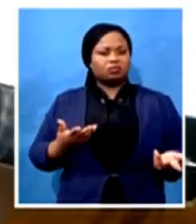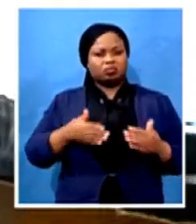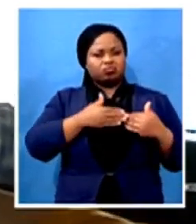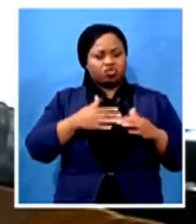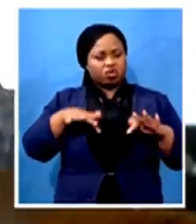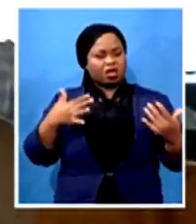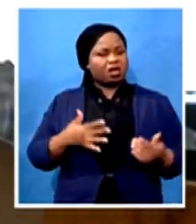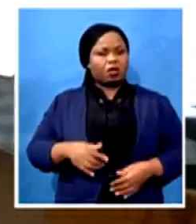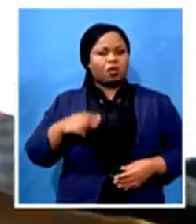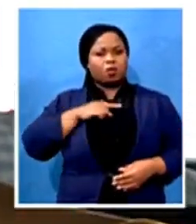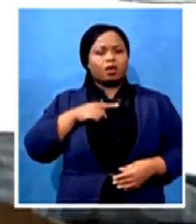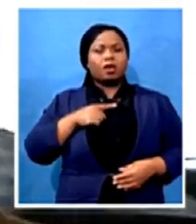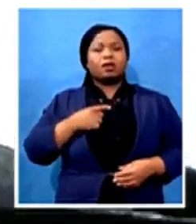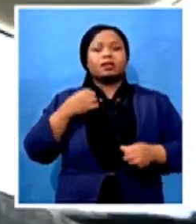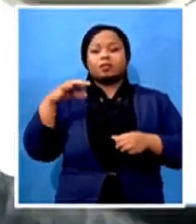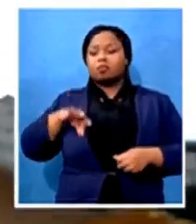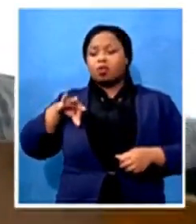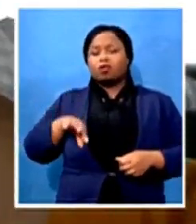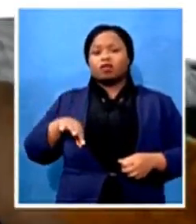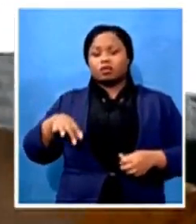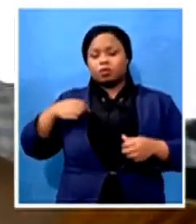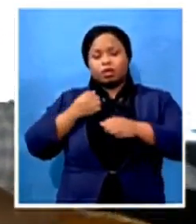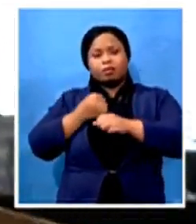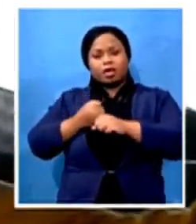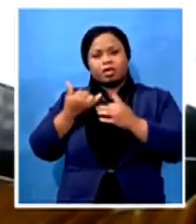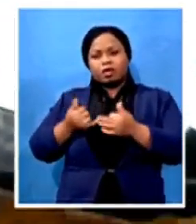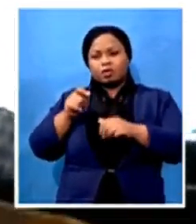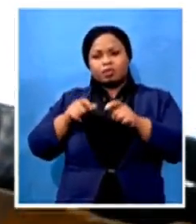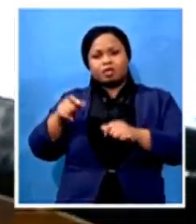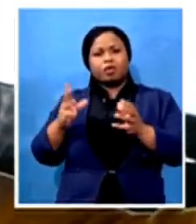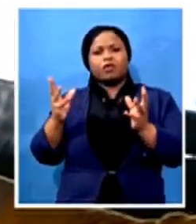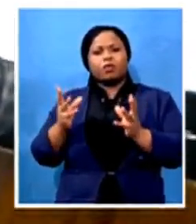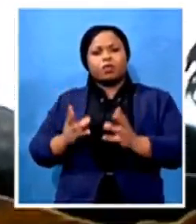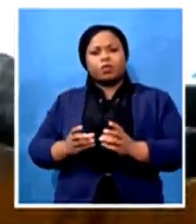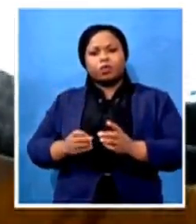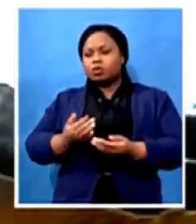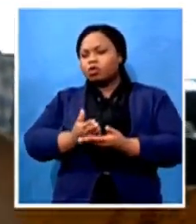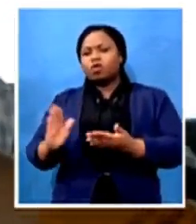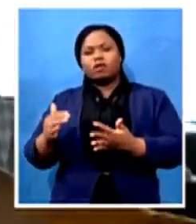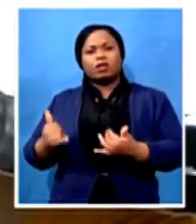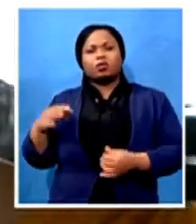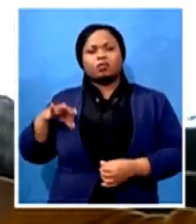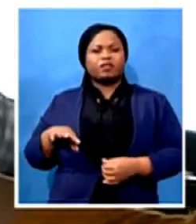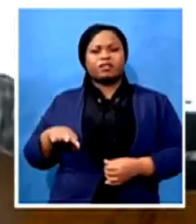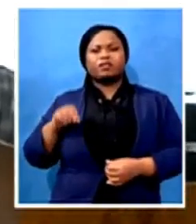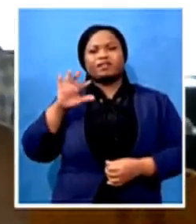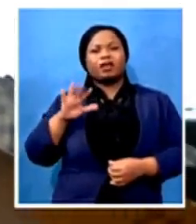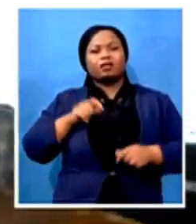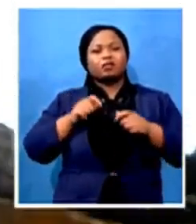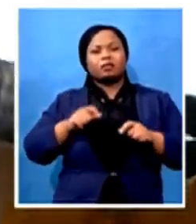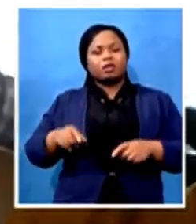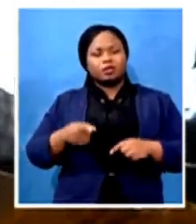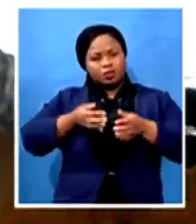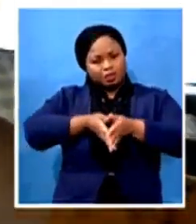taken away from us, which is that of those 5 passengers. And we are pleading with the government to come on board